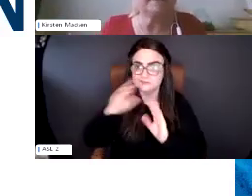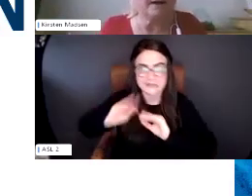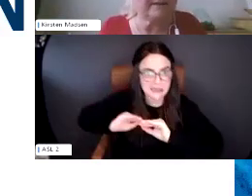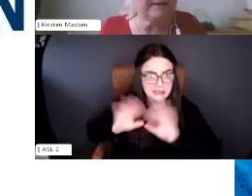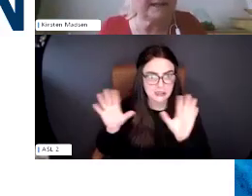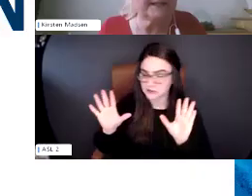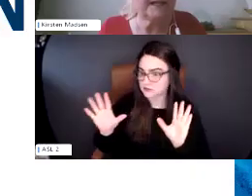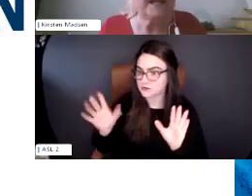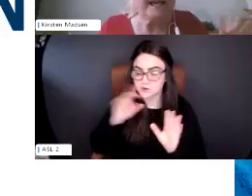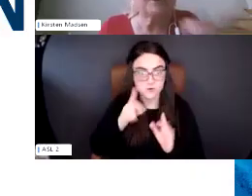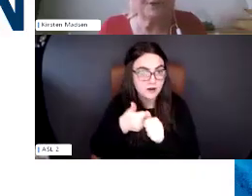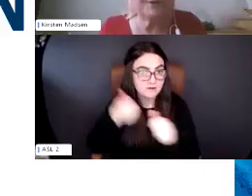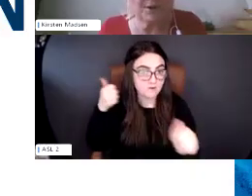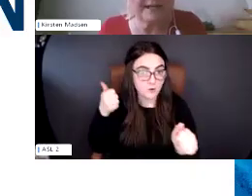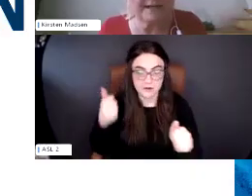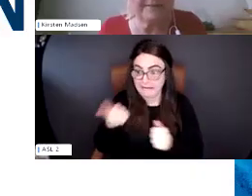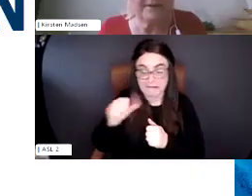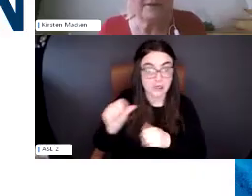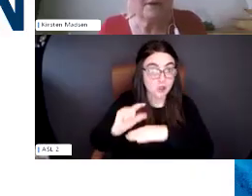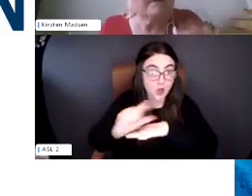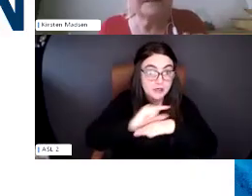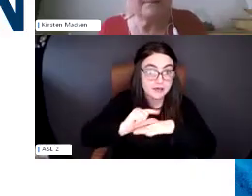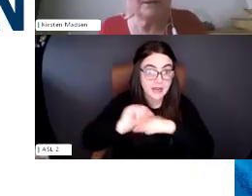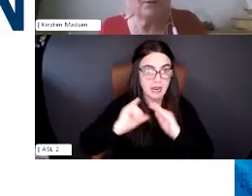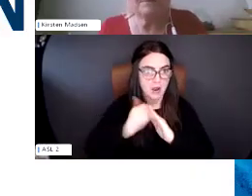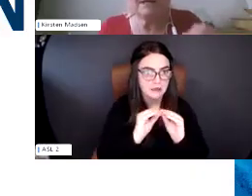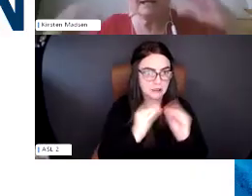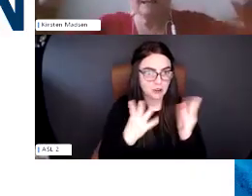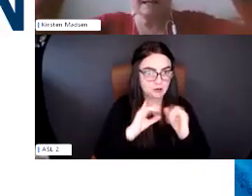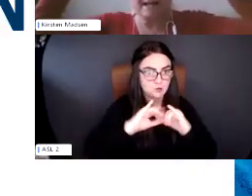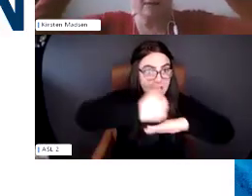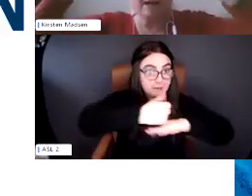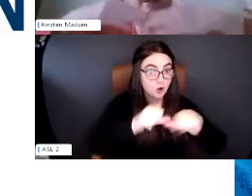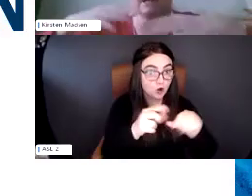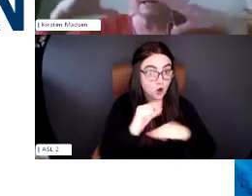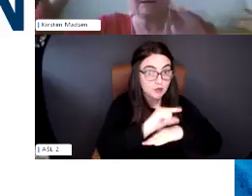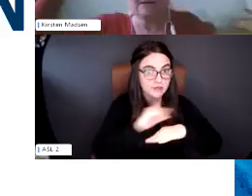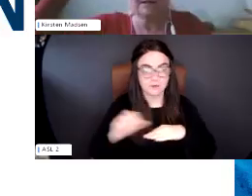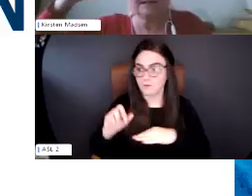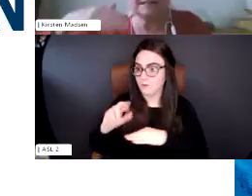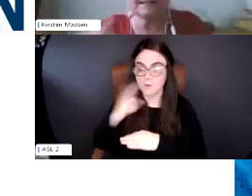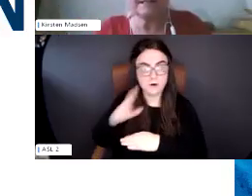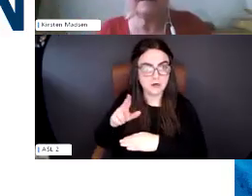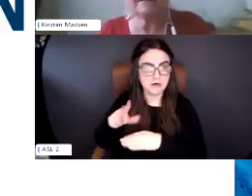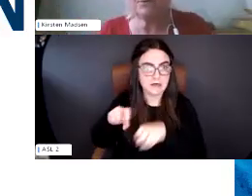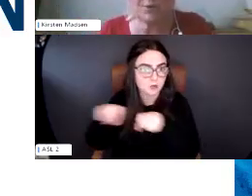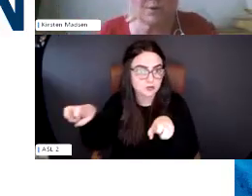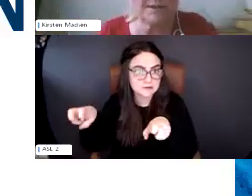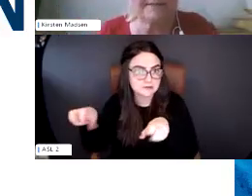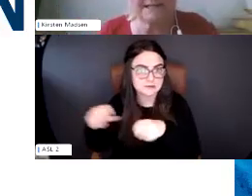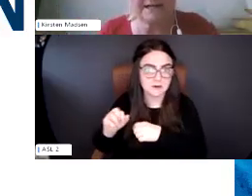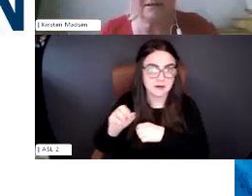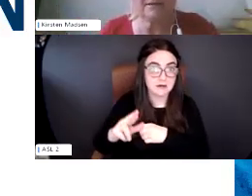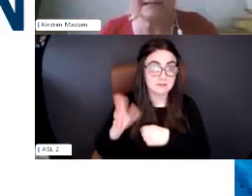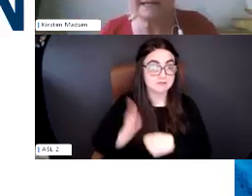avoid conflict and reduce bullying. For example, at one place, they now have in their dining hall a list of different rules